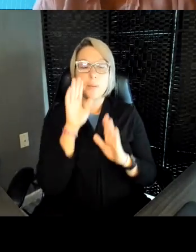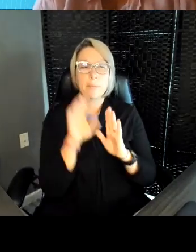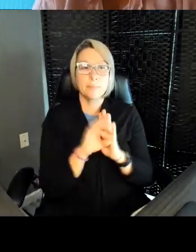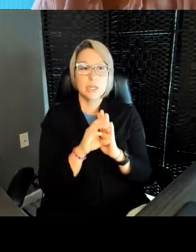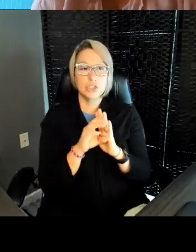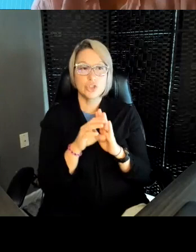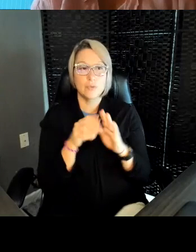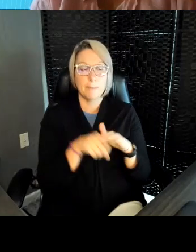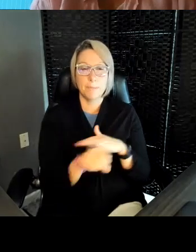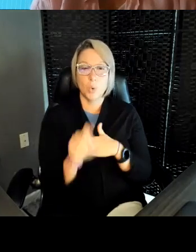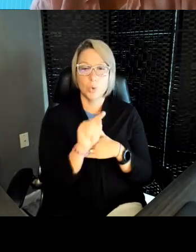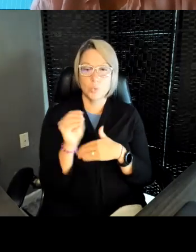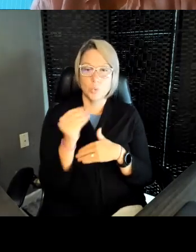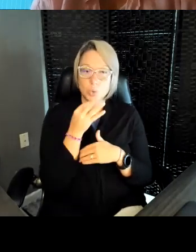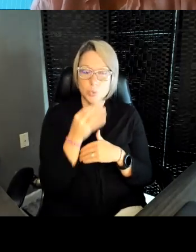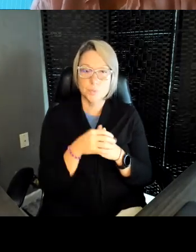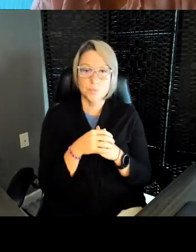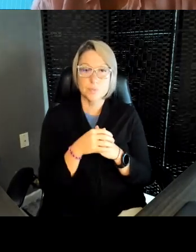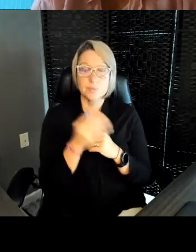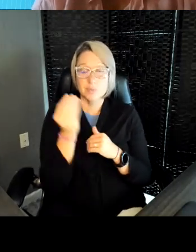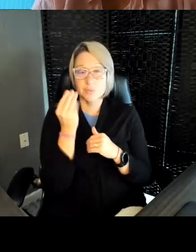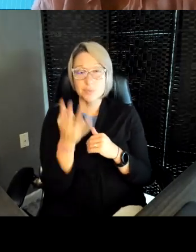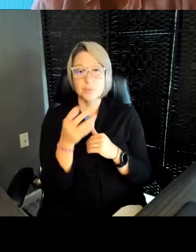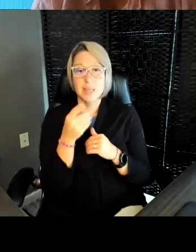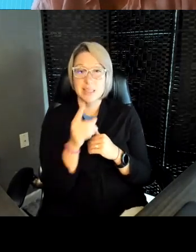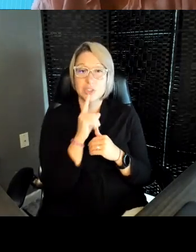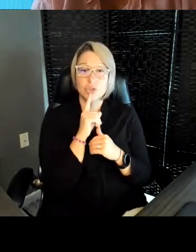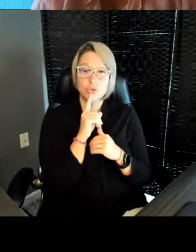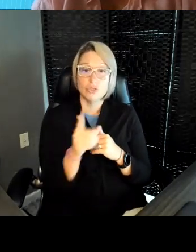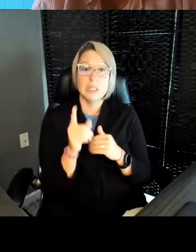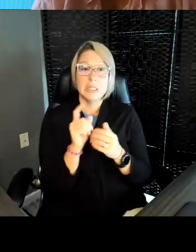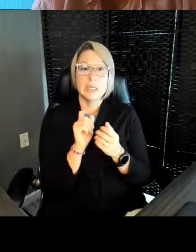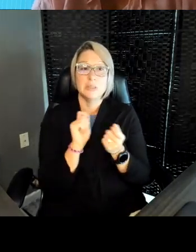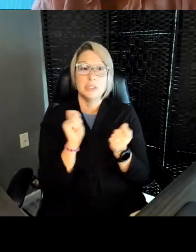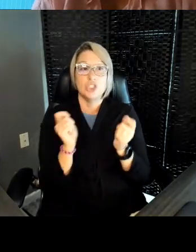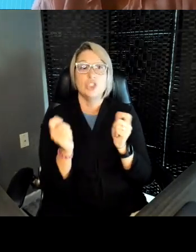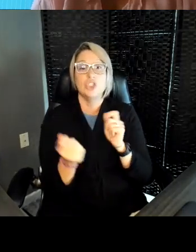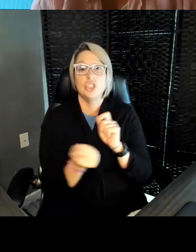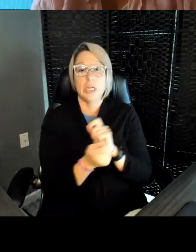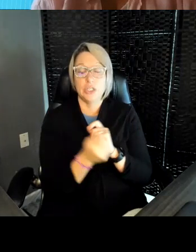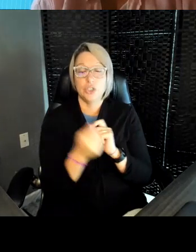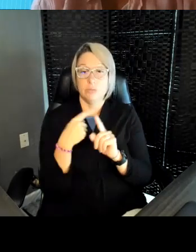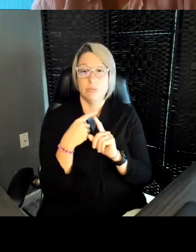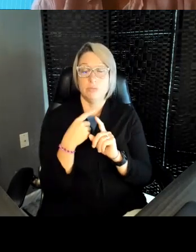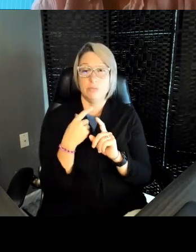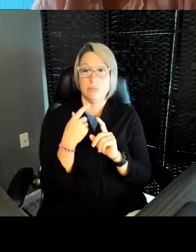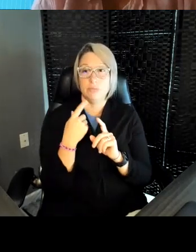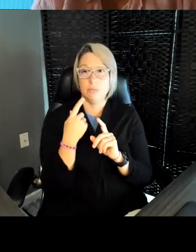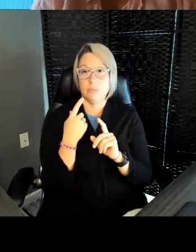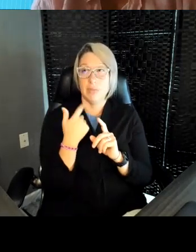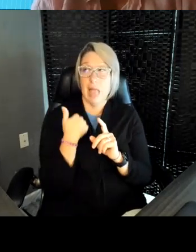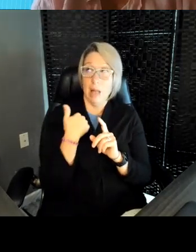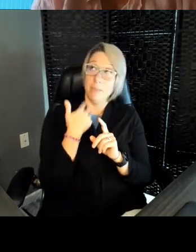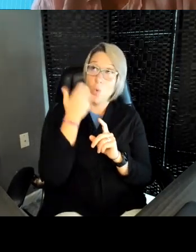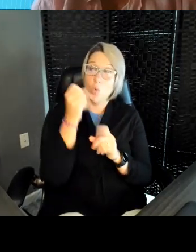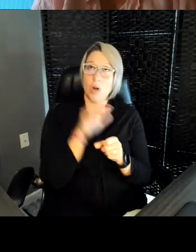too soon. And what I will say to you is that this has really been a changing target in my lifetime. So I'm old enough that I